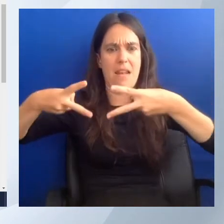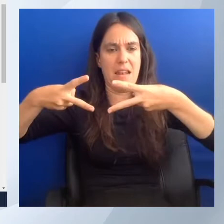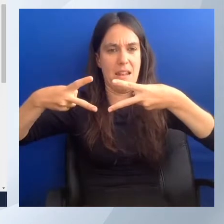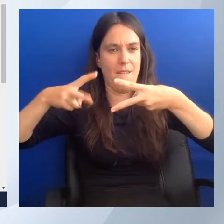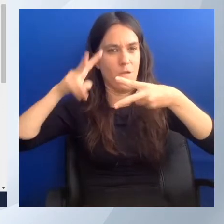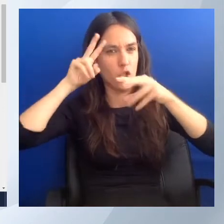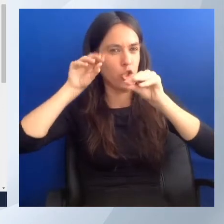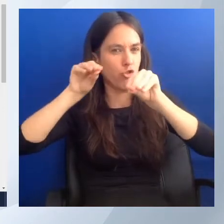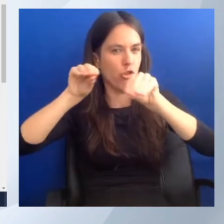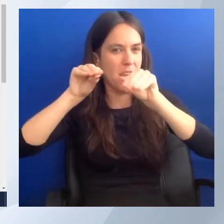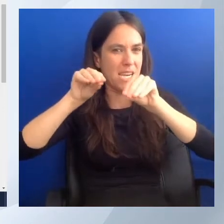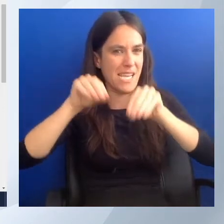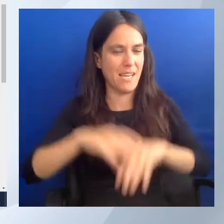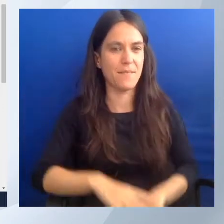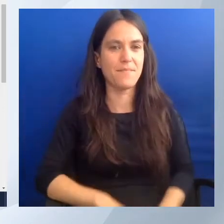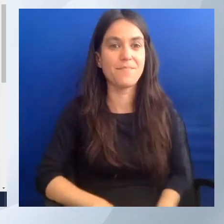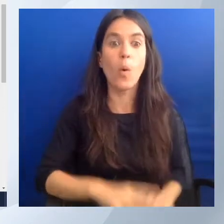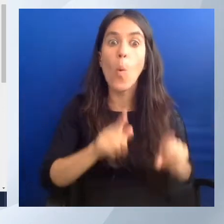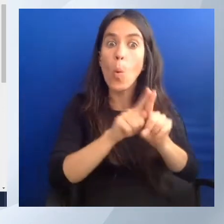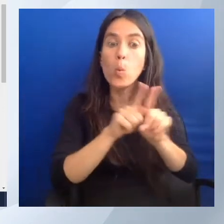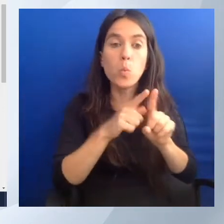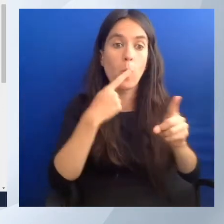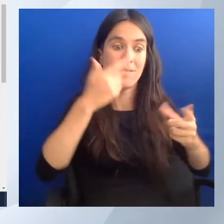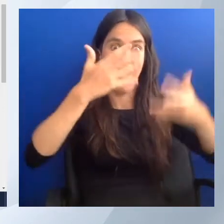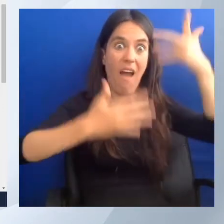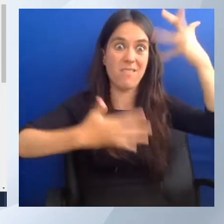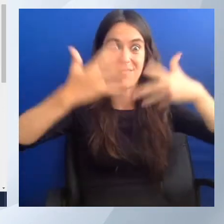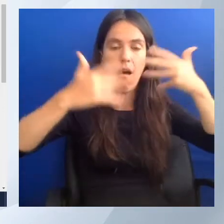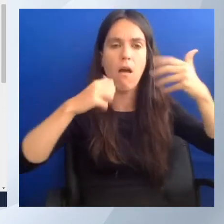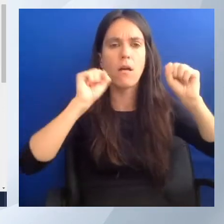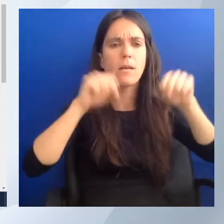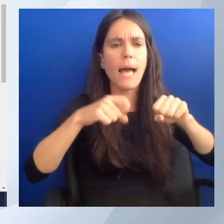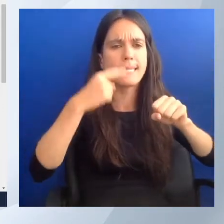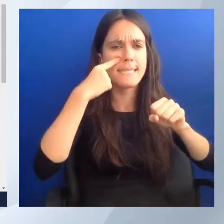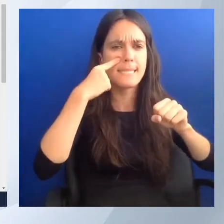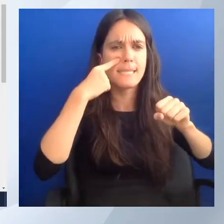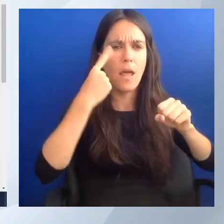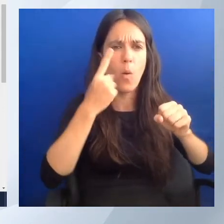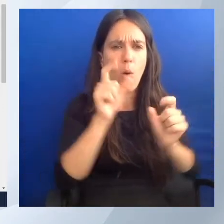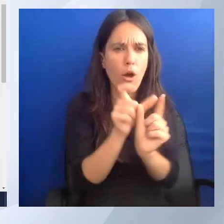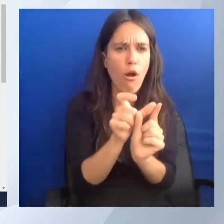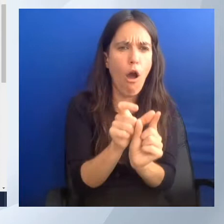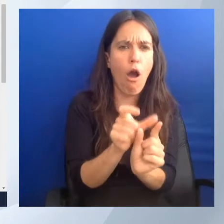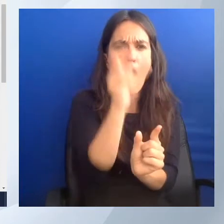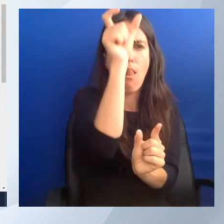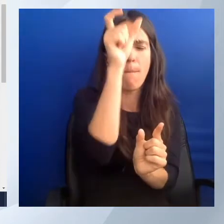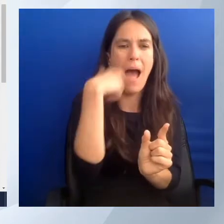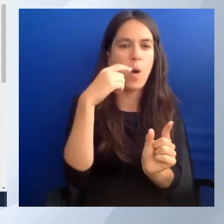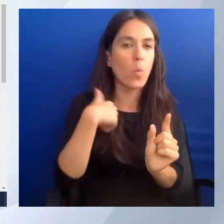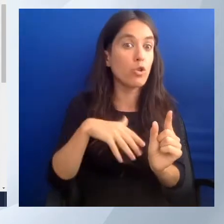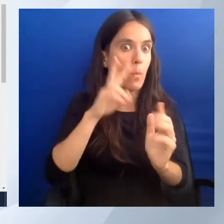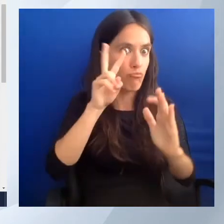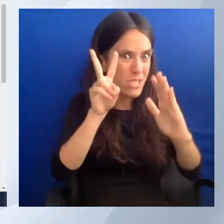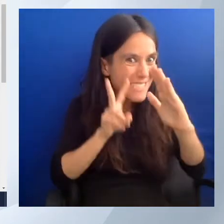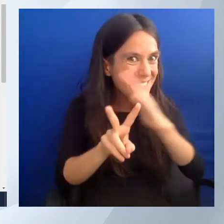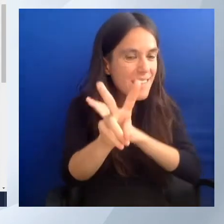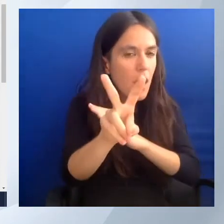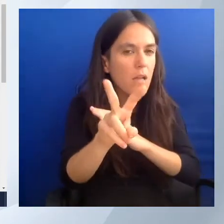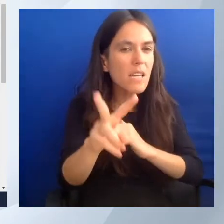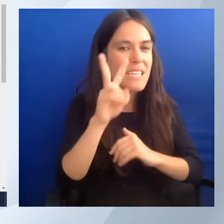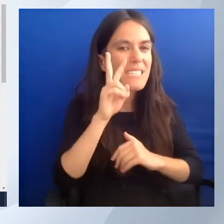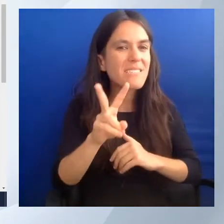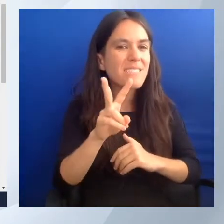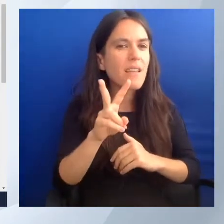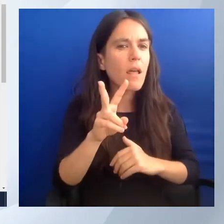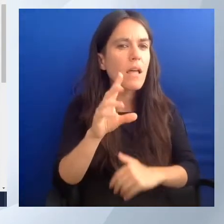I can also extract from this data set the column of values that I want to predict. So in this case, it's the default payment next month